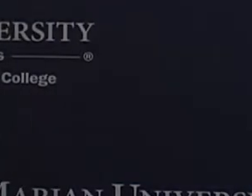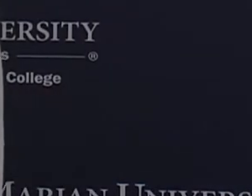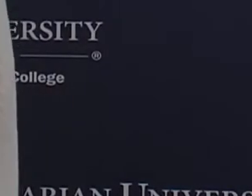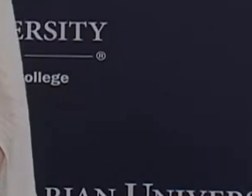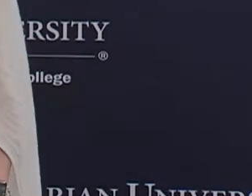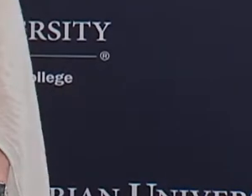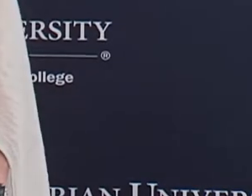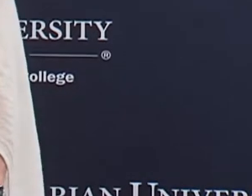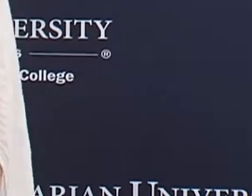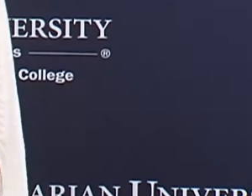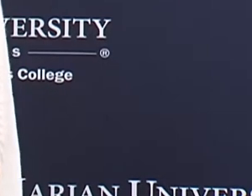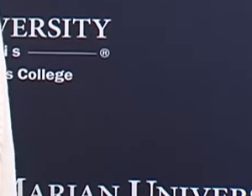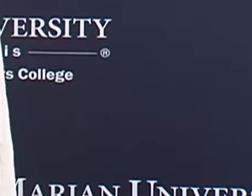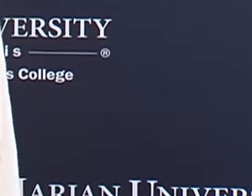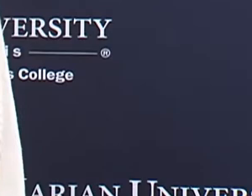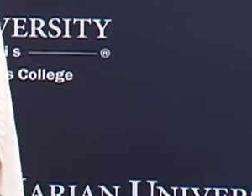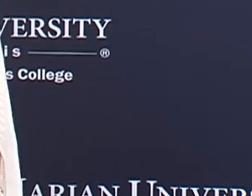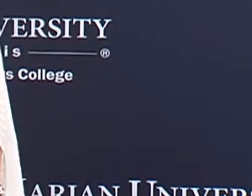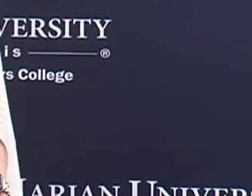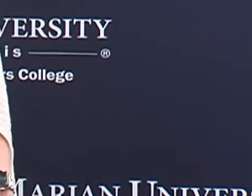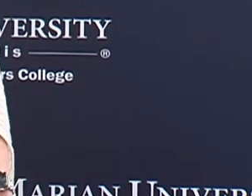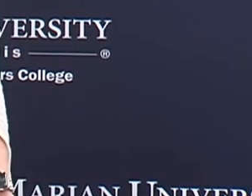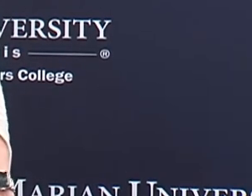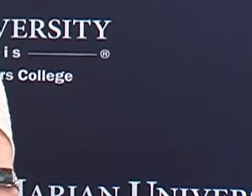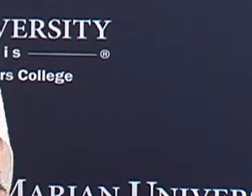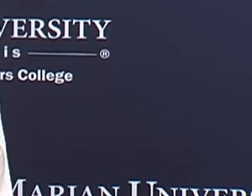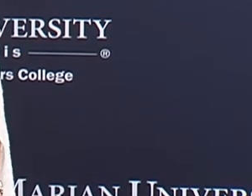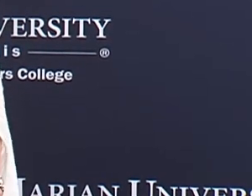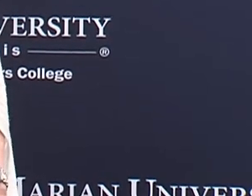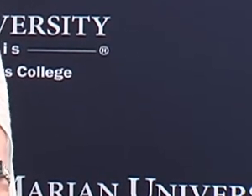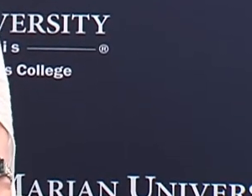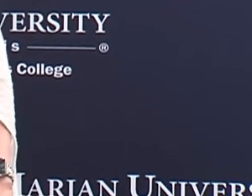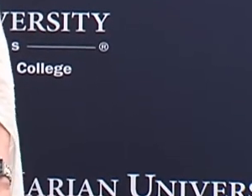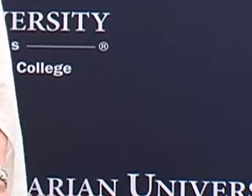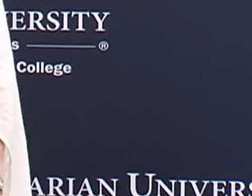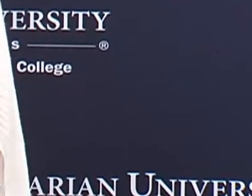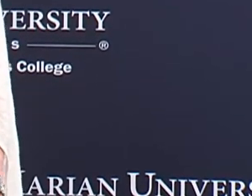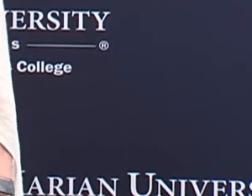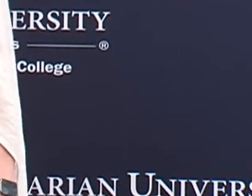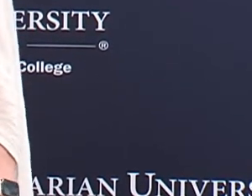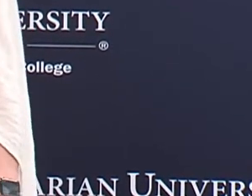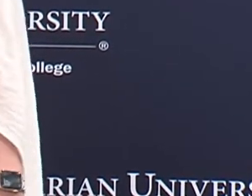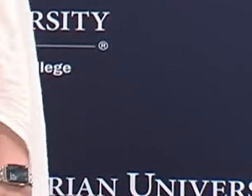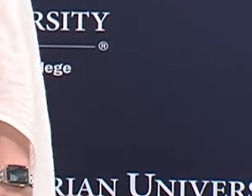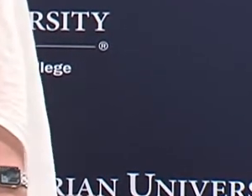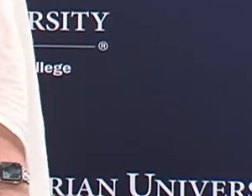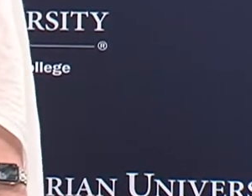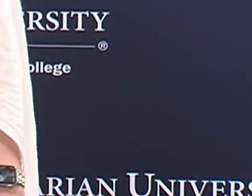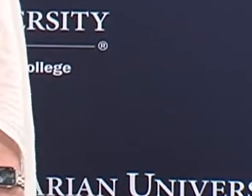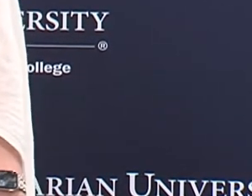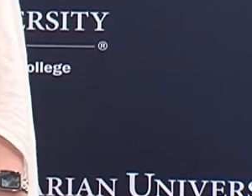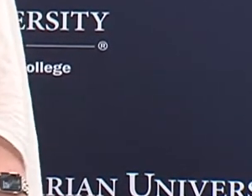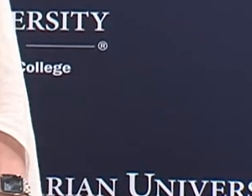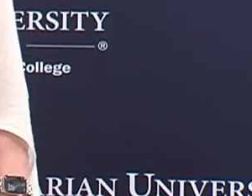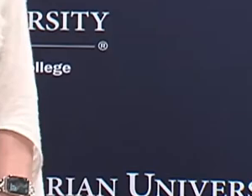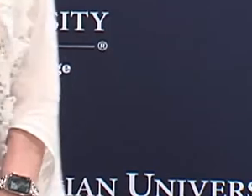Dr. Hill said, I am Christy Harris, and I'm delighted to be here with you this morning and for the next 4 days.